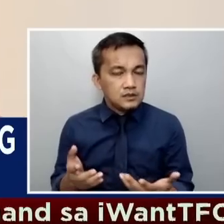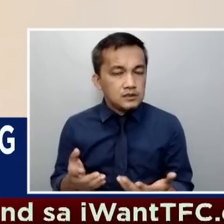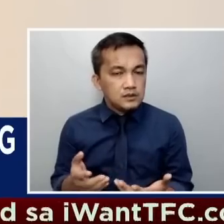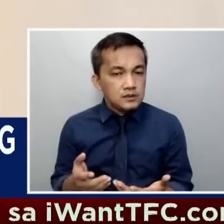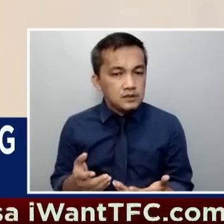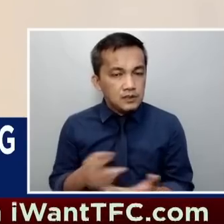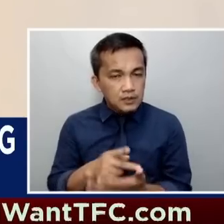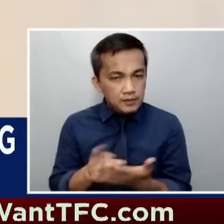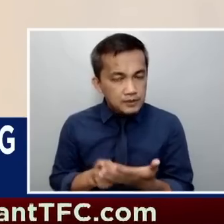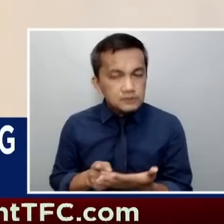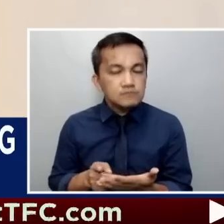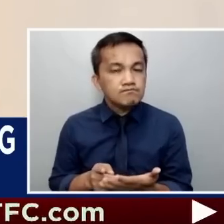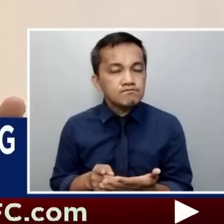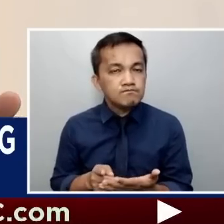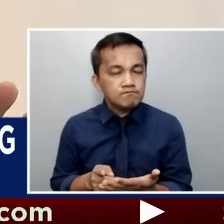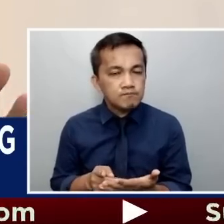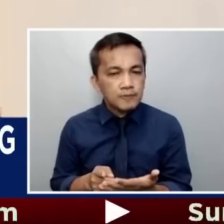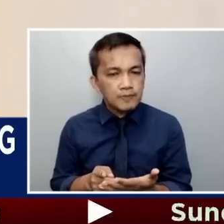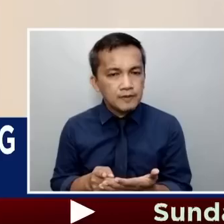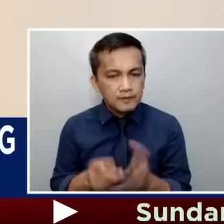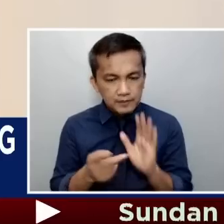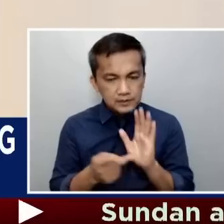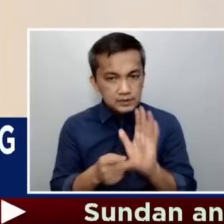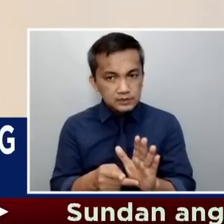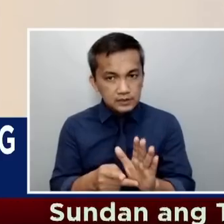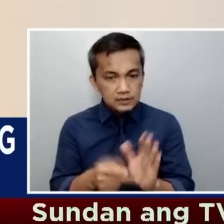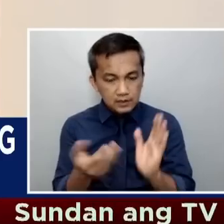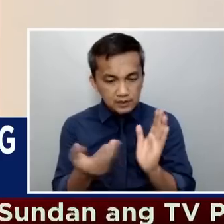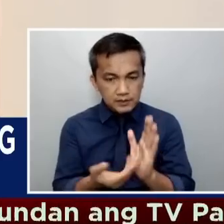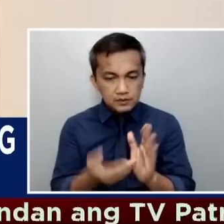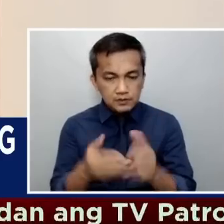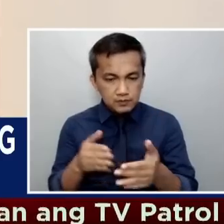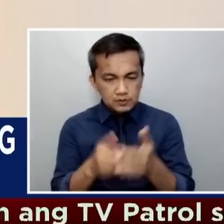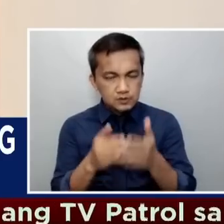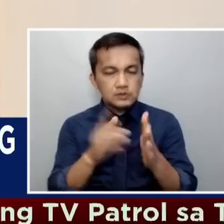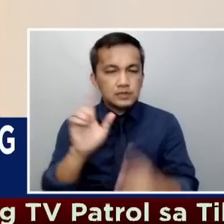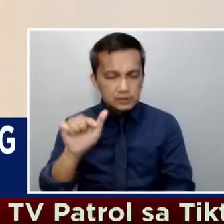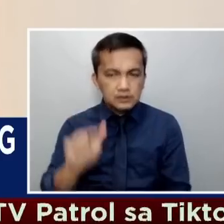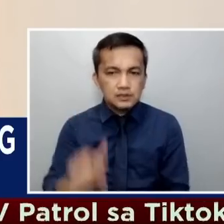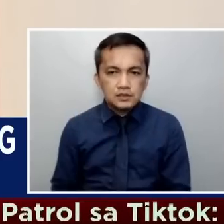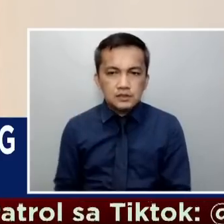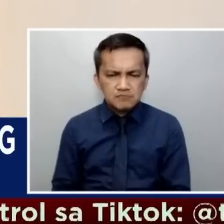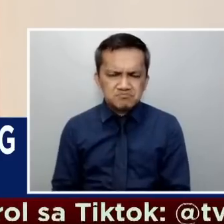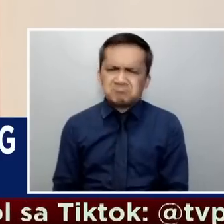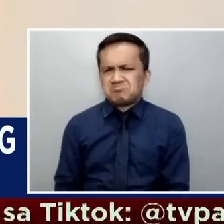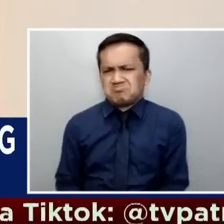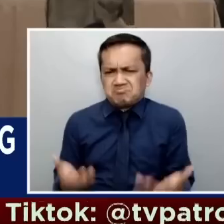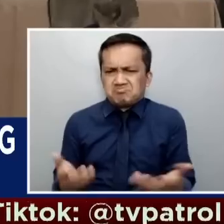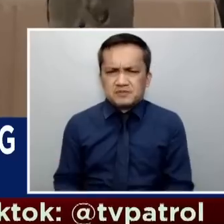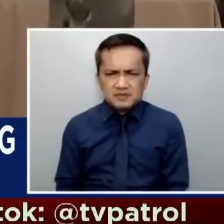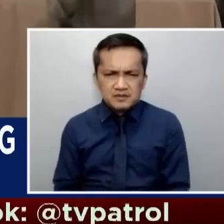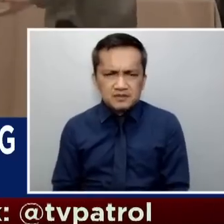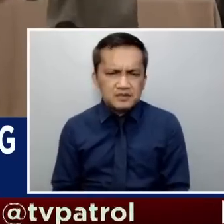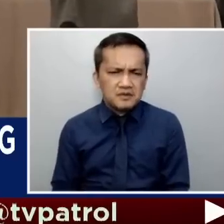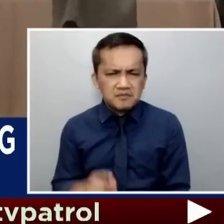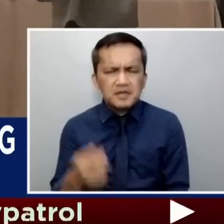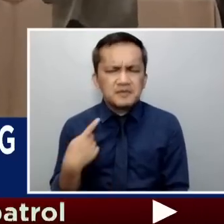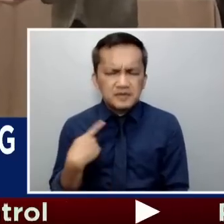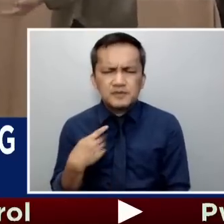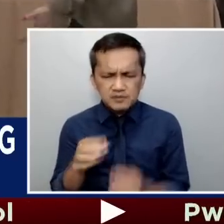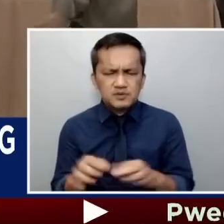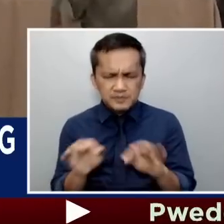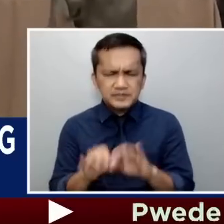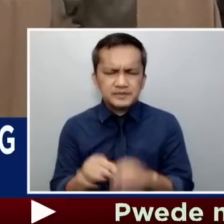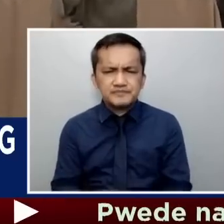part of the presentation of evidence of the prosecution later on. So ano lang yan? May sirbi pa rin yan eh. Ayon pa